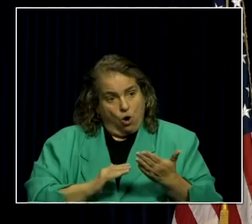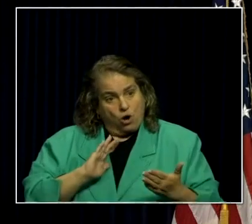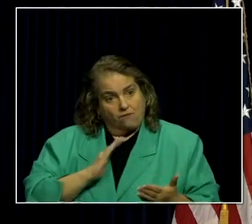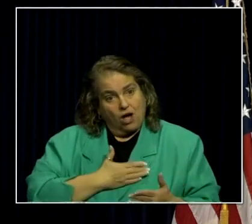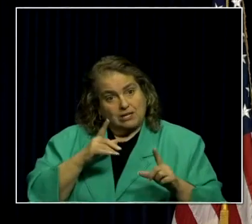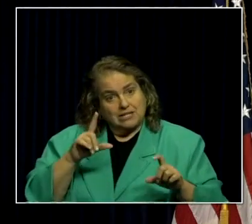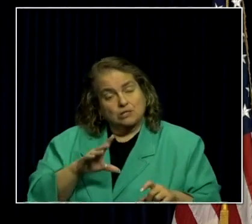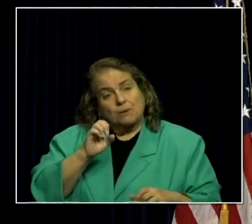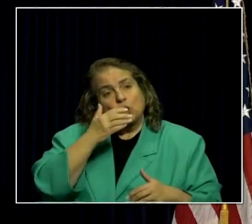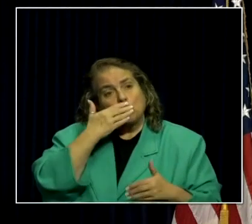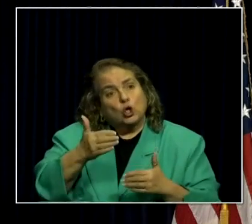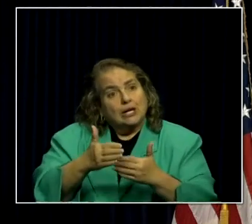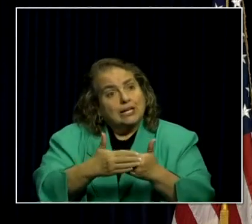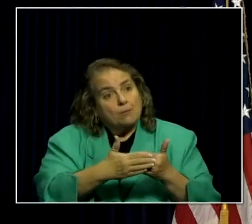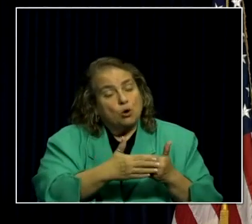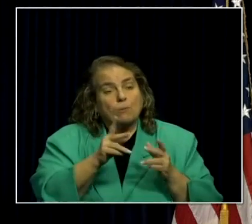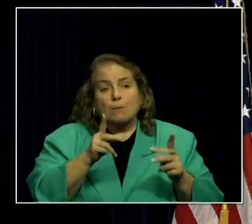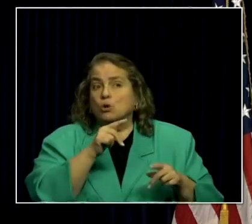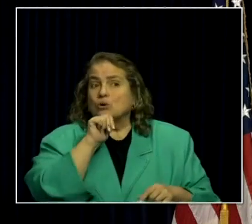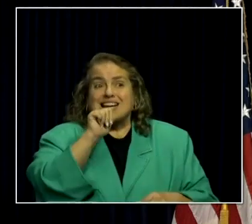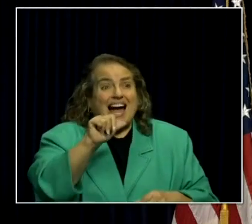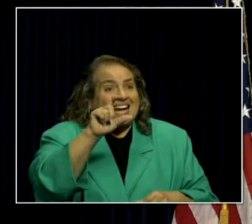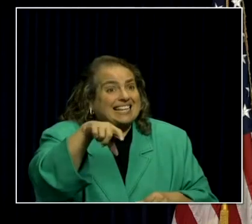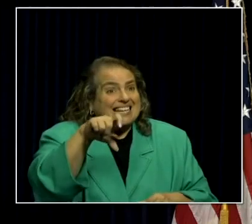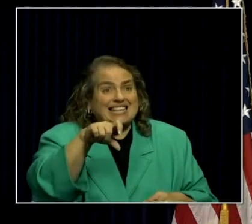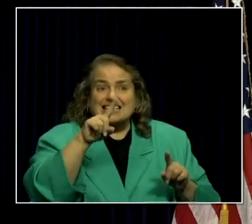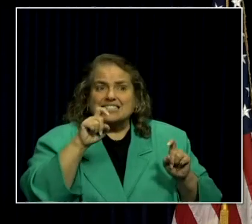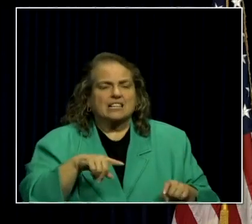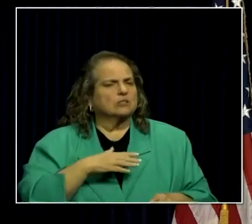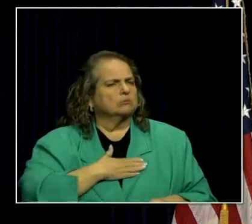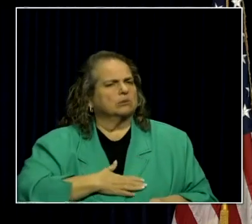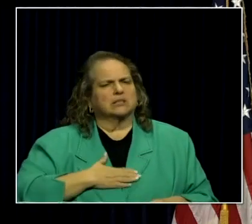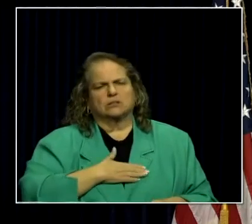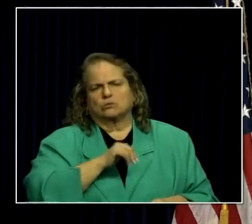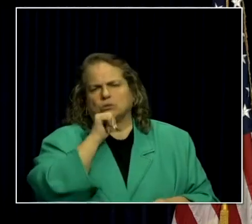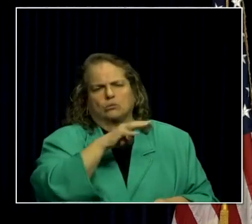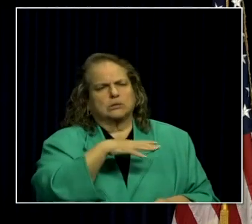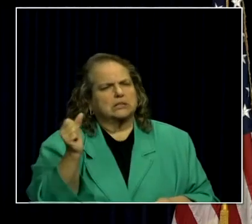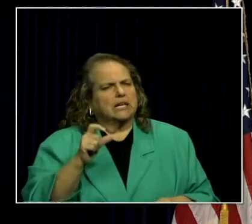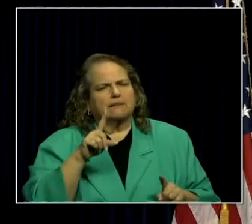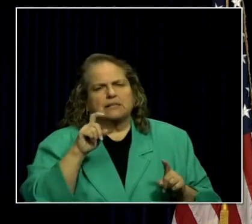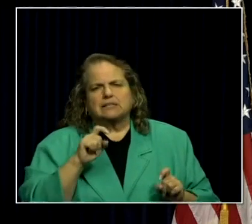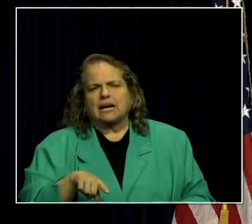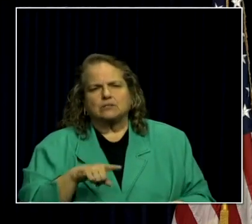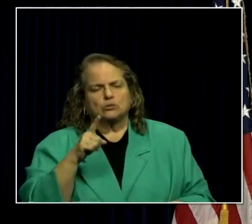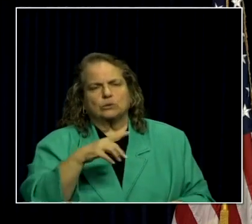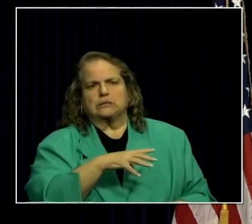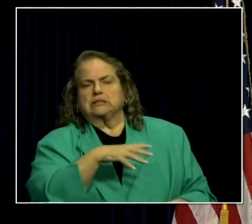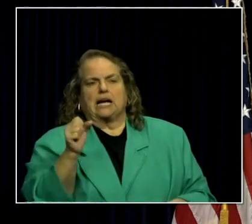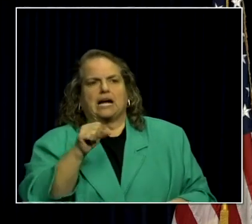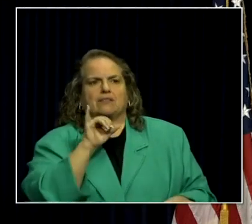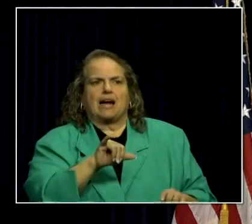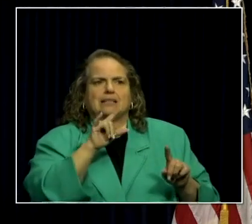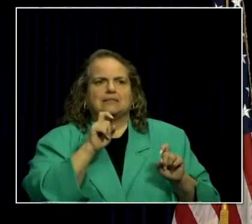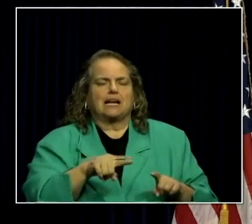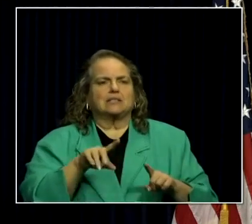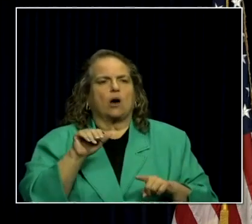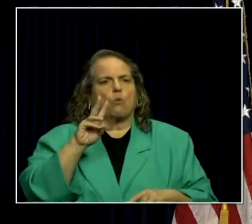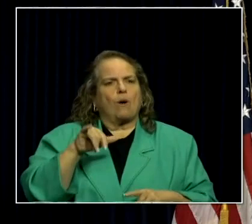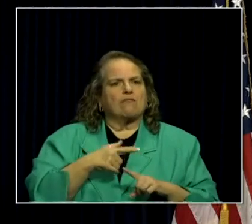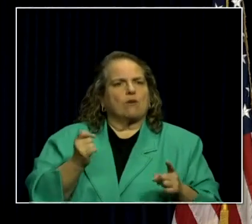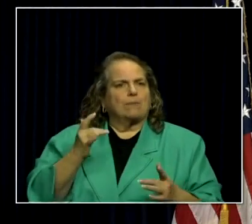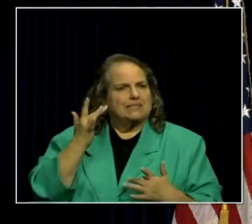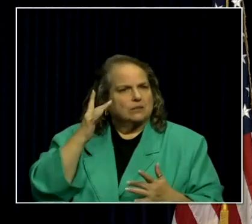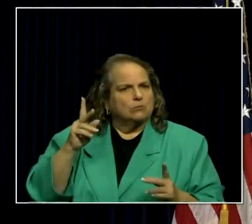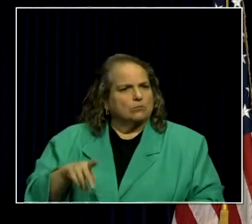that those that don't need it don't take up those resources, and those that truly do get the resources they need. All right,